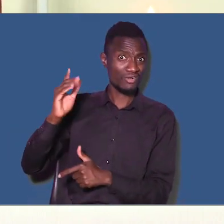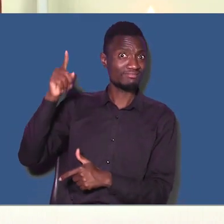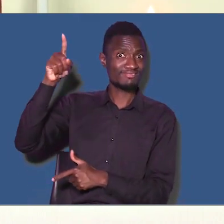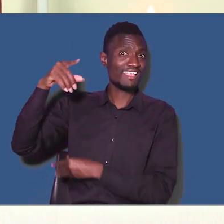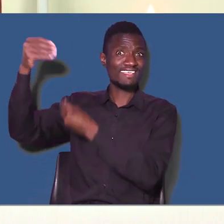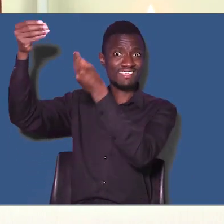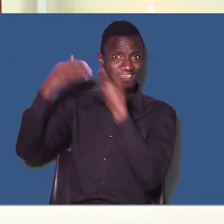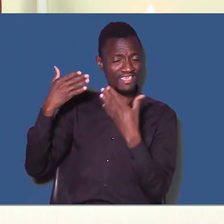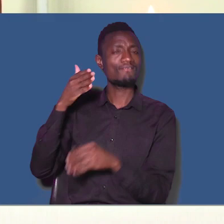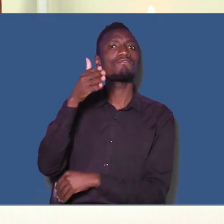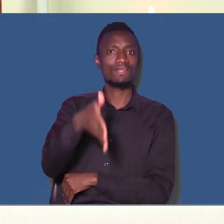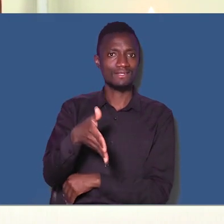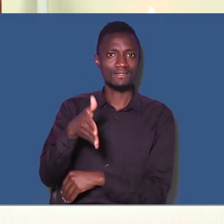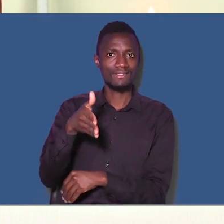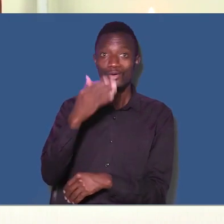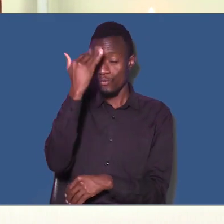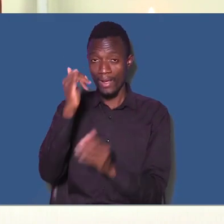says all your needs.